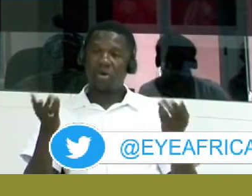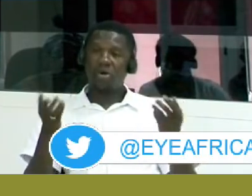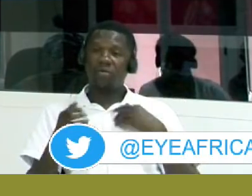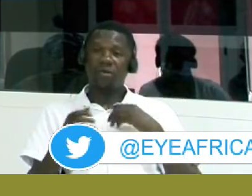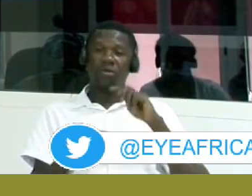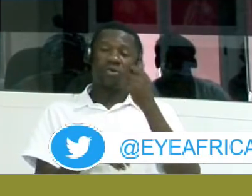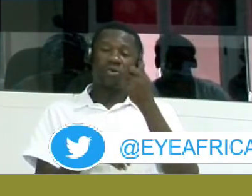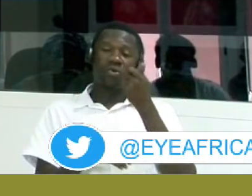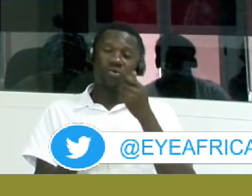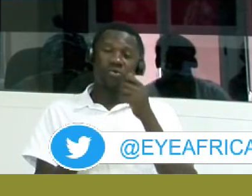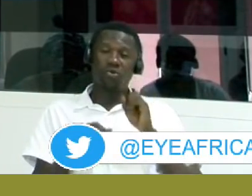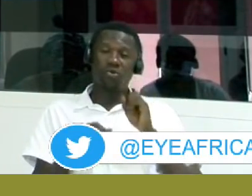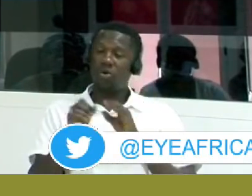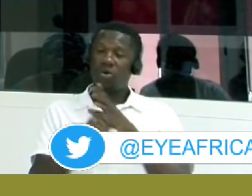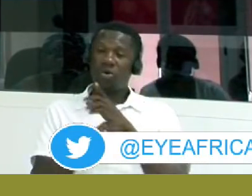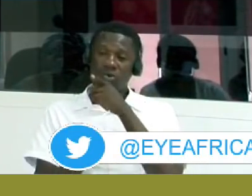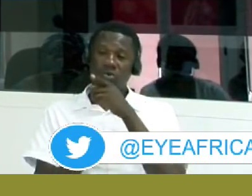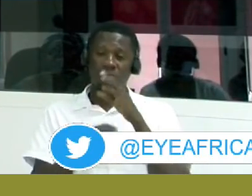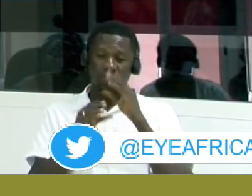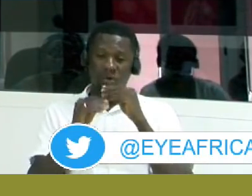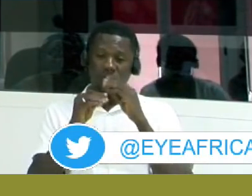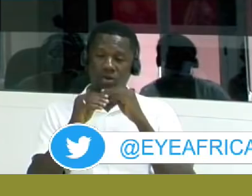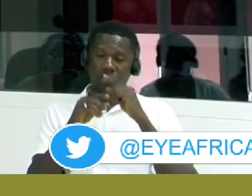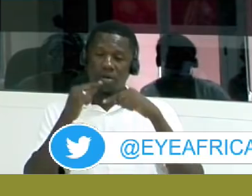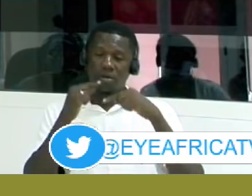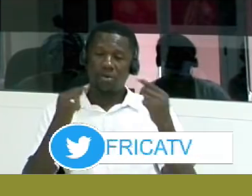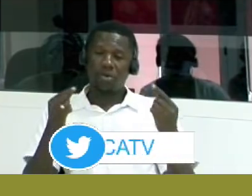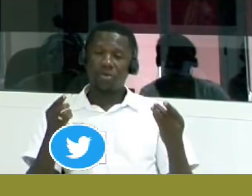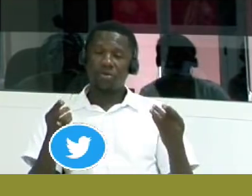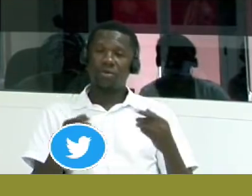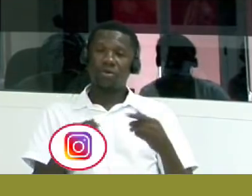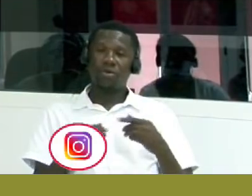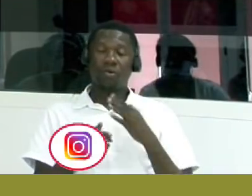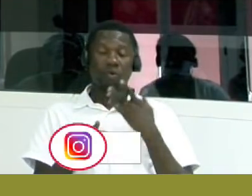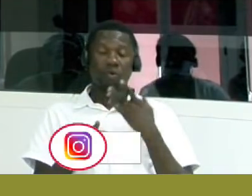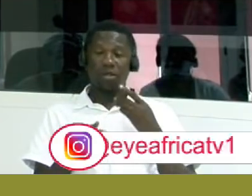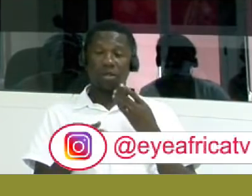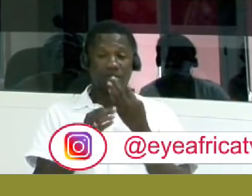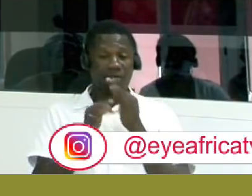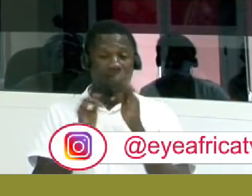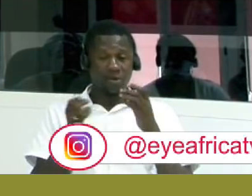new order you are talking about. Well, he's free to say so.